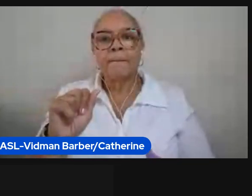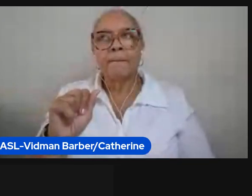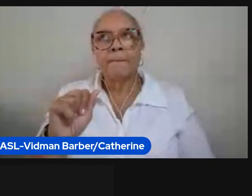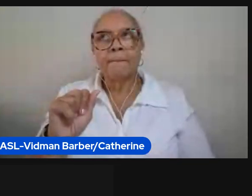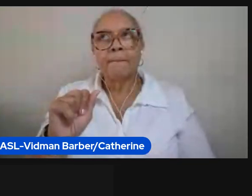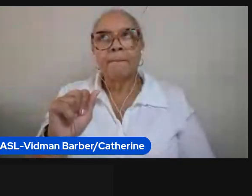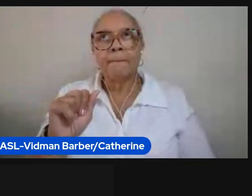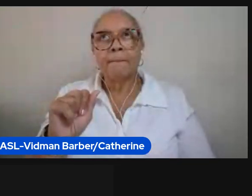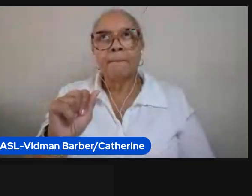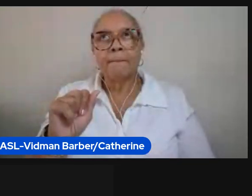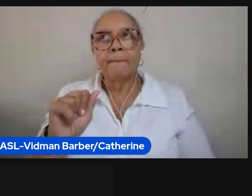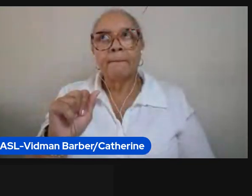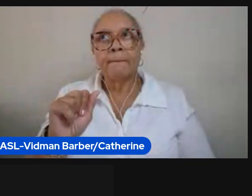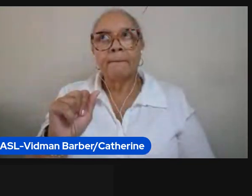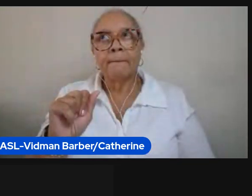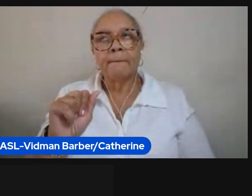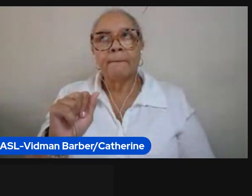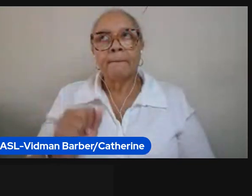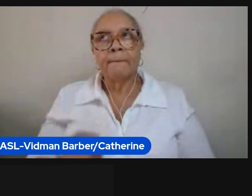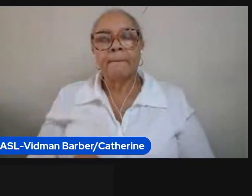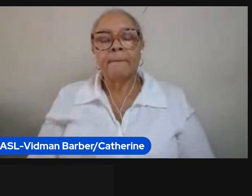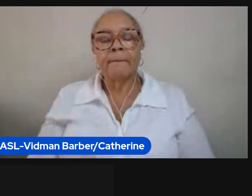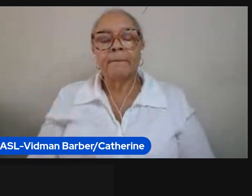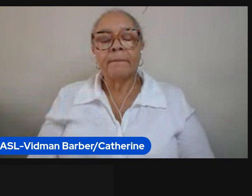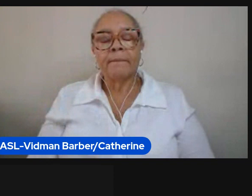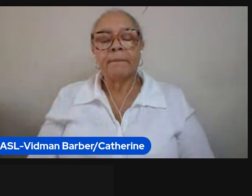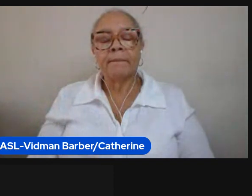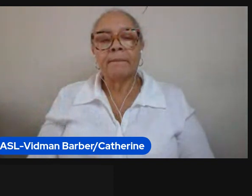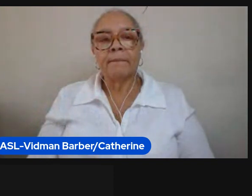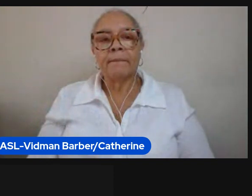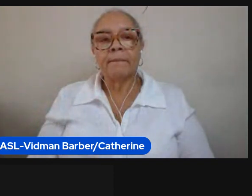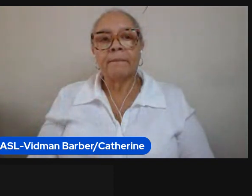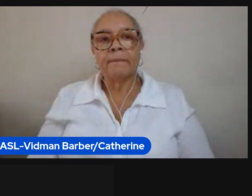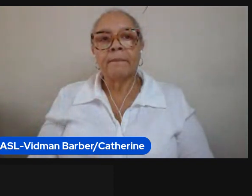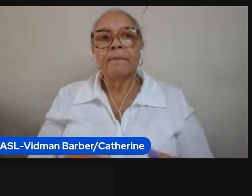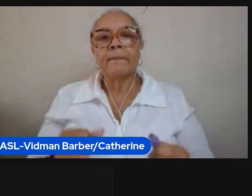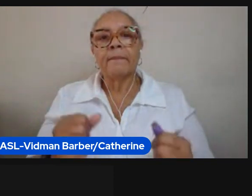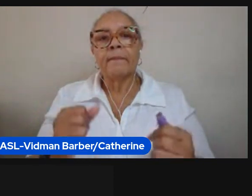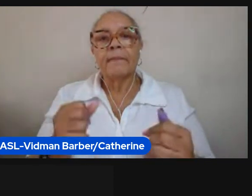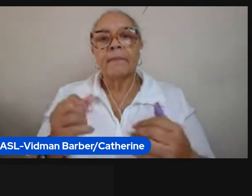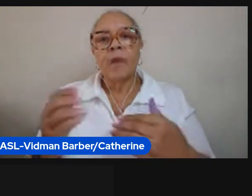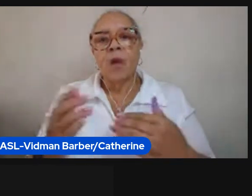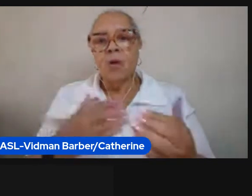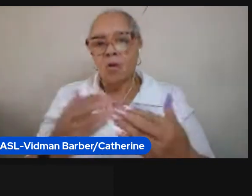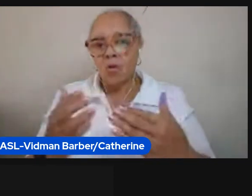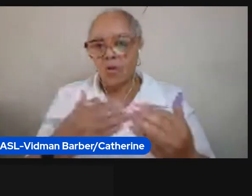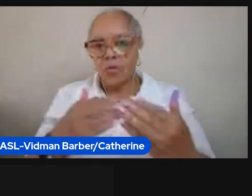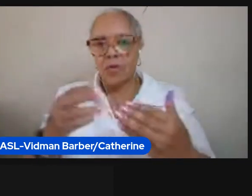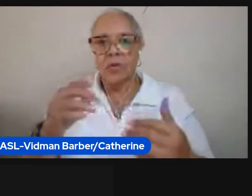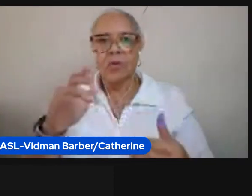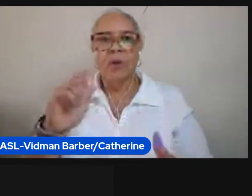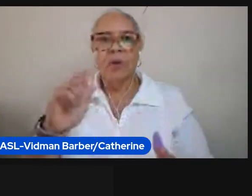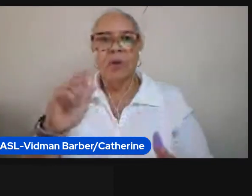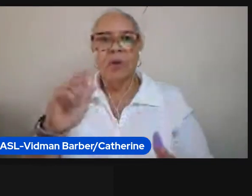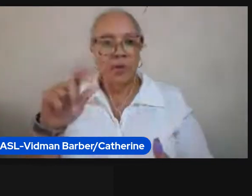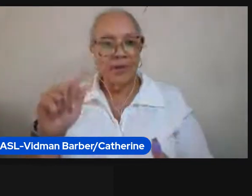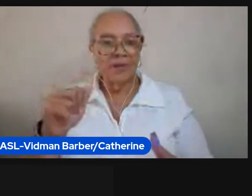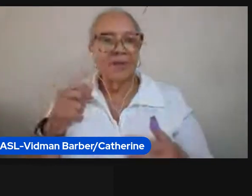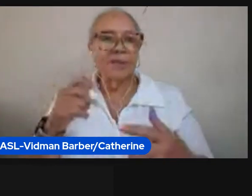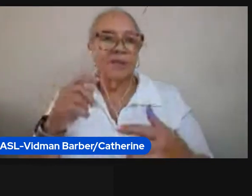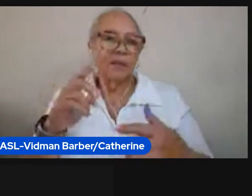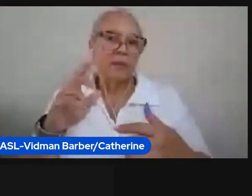we get the better light. So all those Aquila kind of manage, let's say,